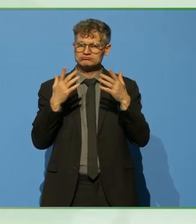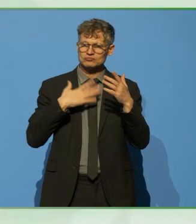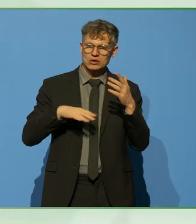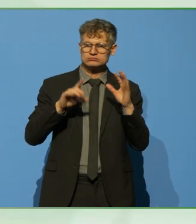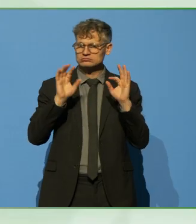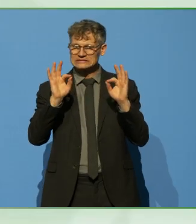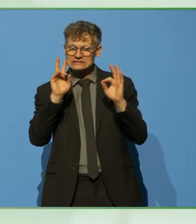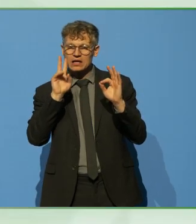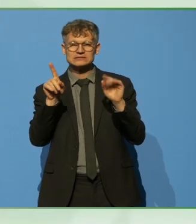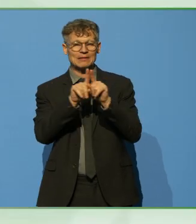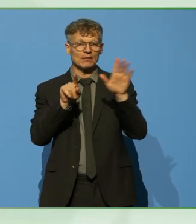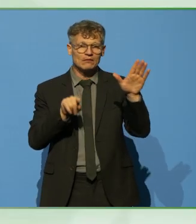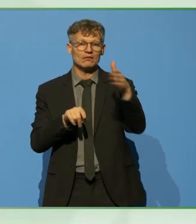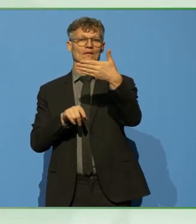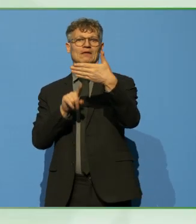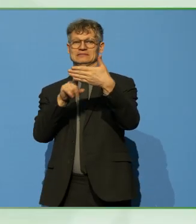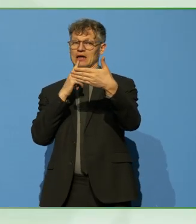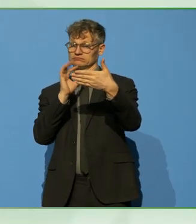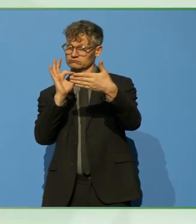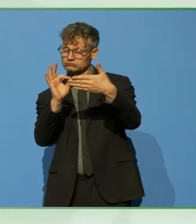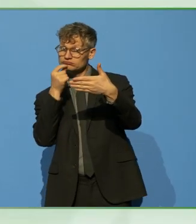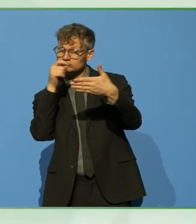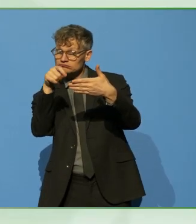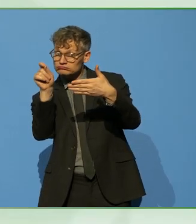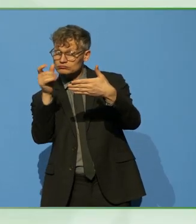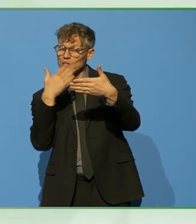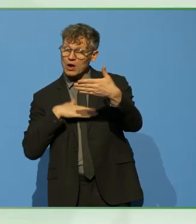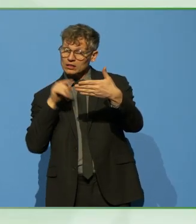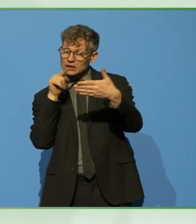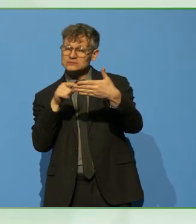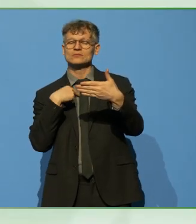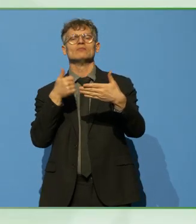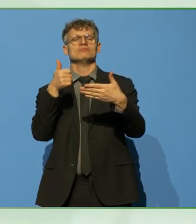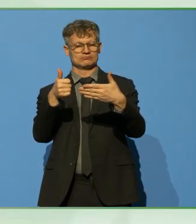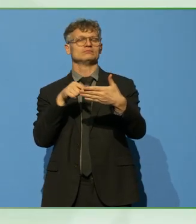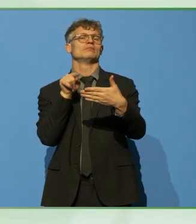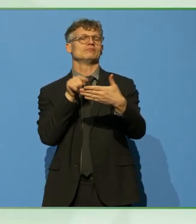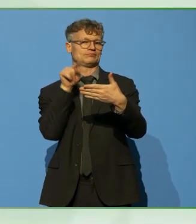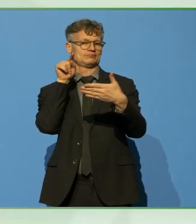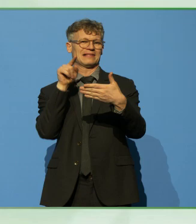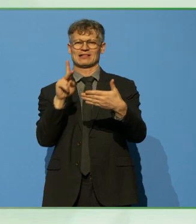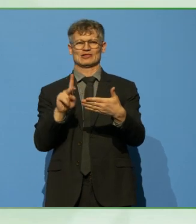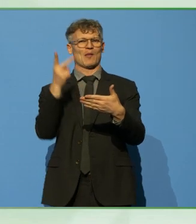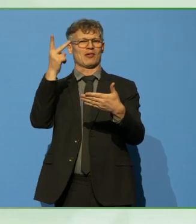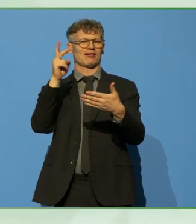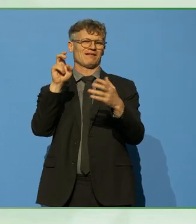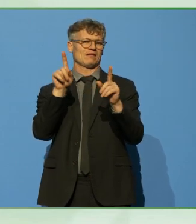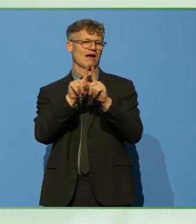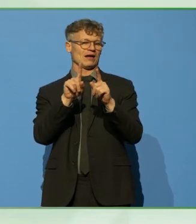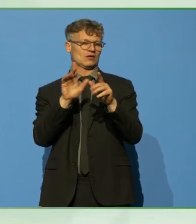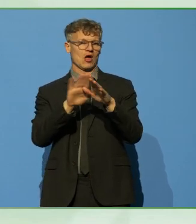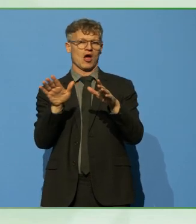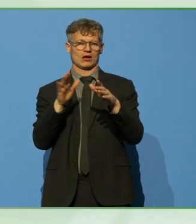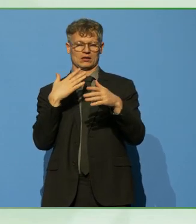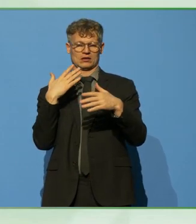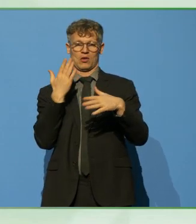paying, or optional audio confirmations as well before validating, so you can double check what you're paying. And